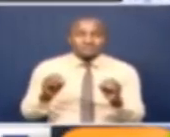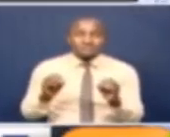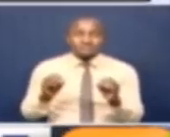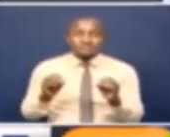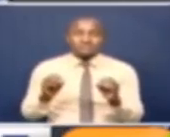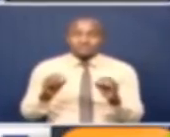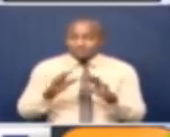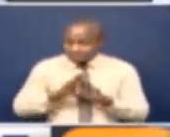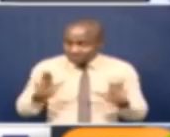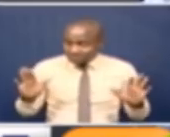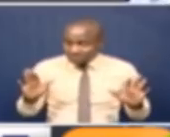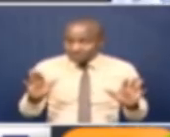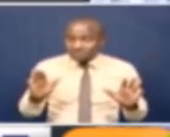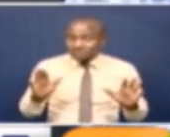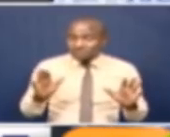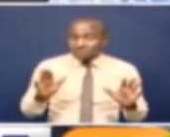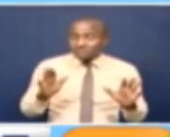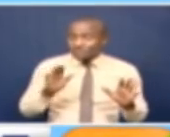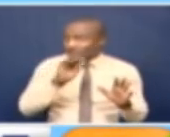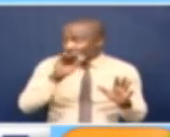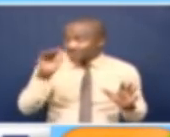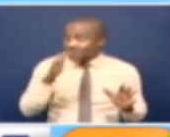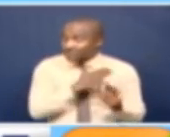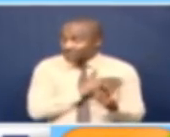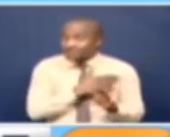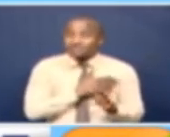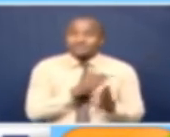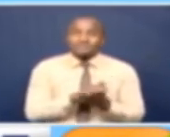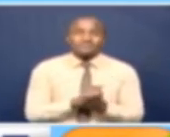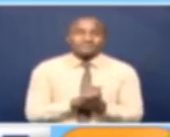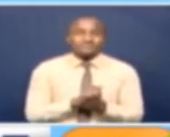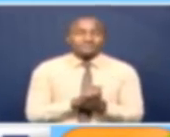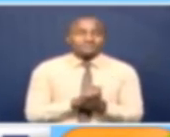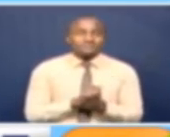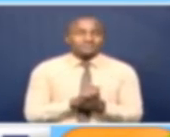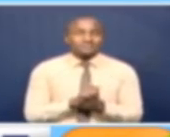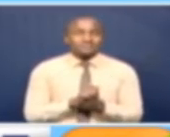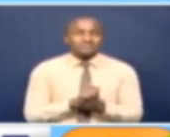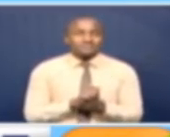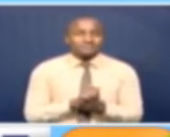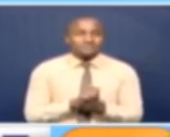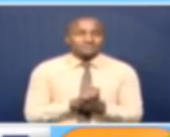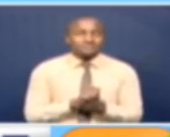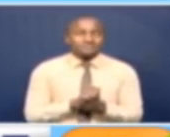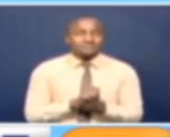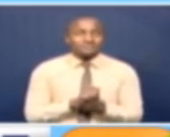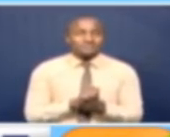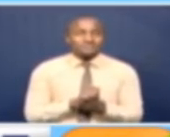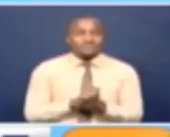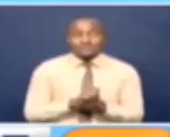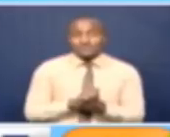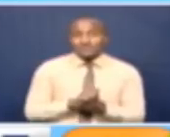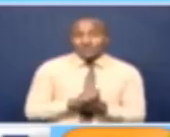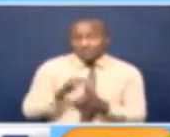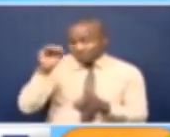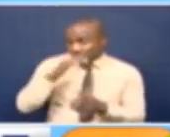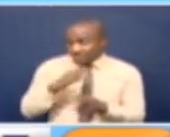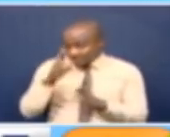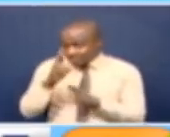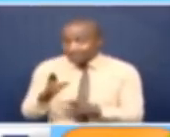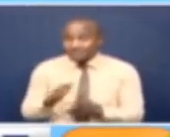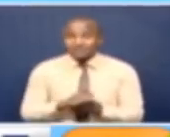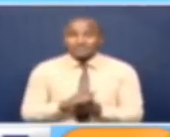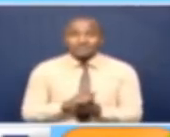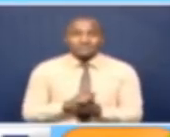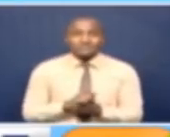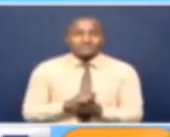line. So you two are still friends, right? No. Absolutely. What are we fighting? It's my opinion. And he should respect it. And I respect his.